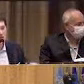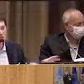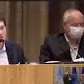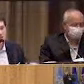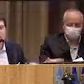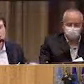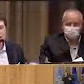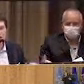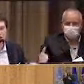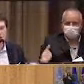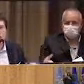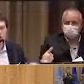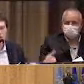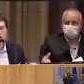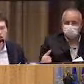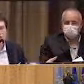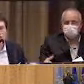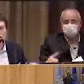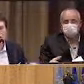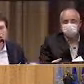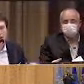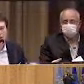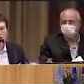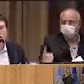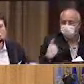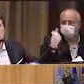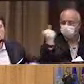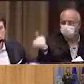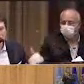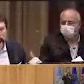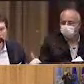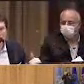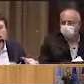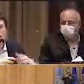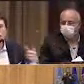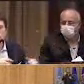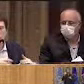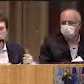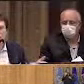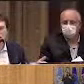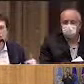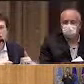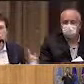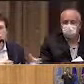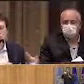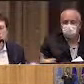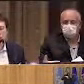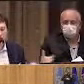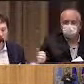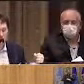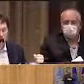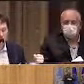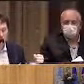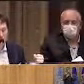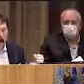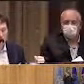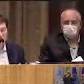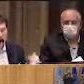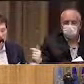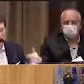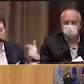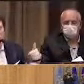of 0 years old with high rates of mortality, then a drop, then